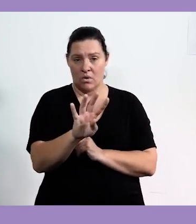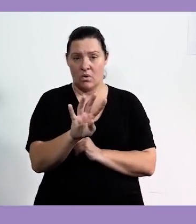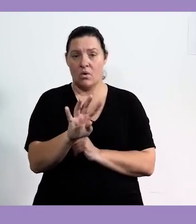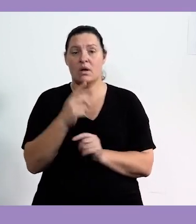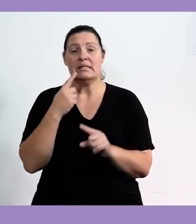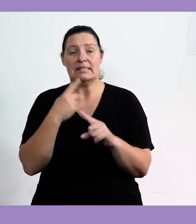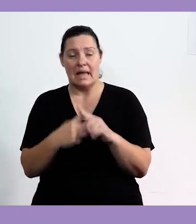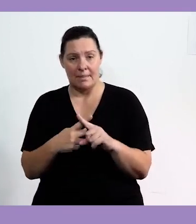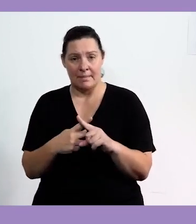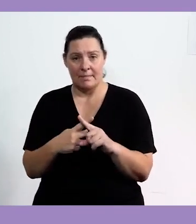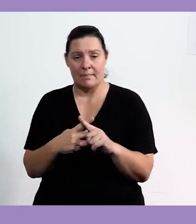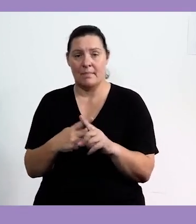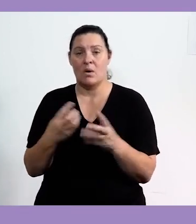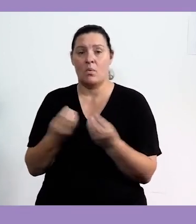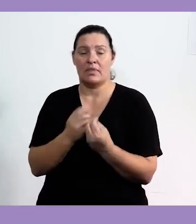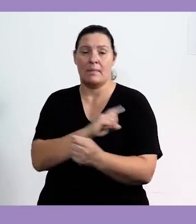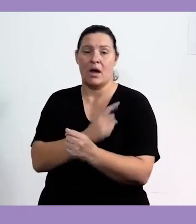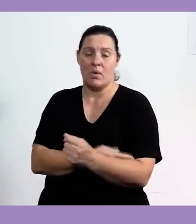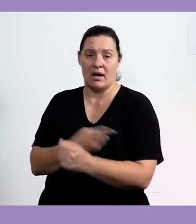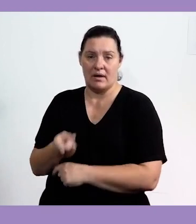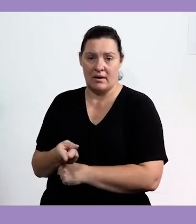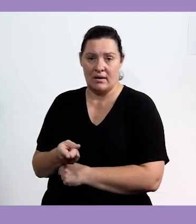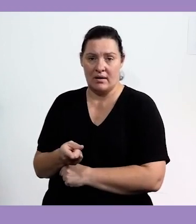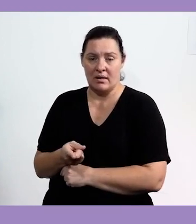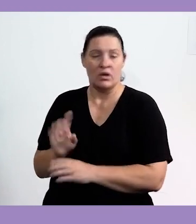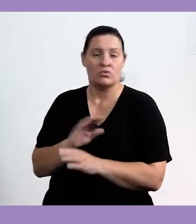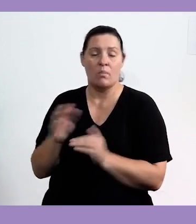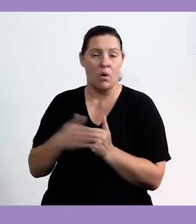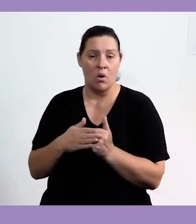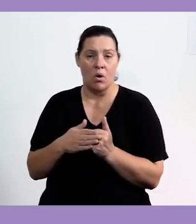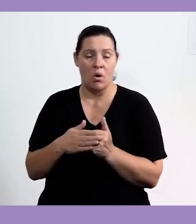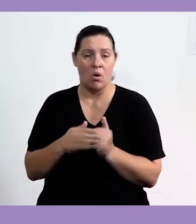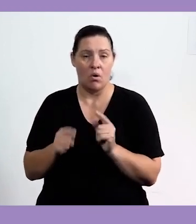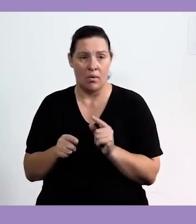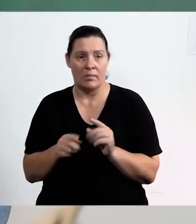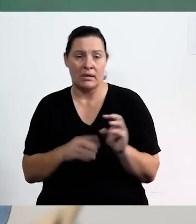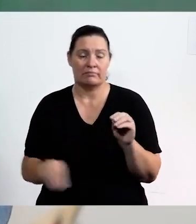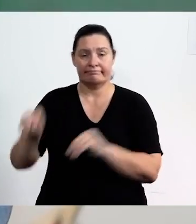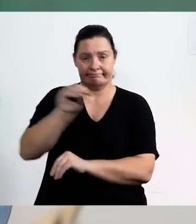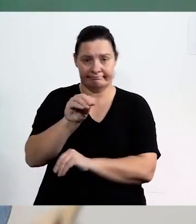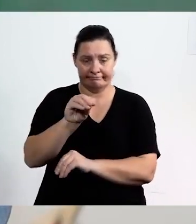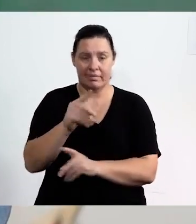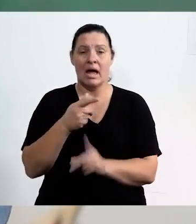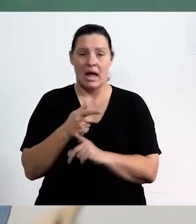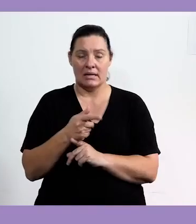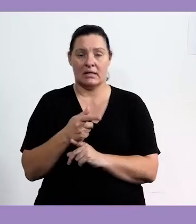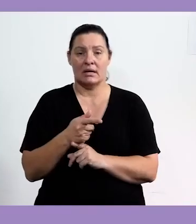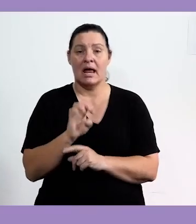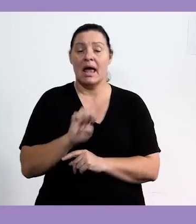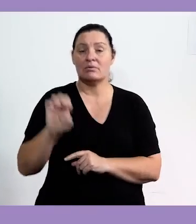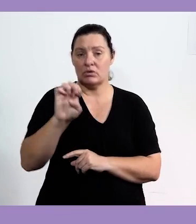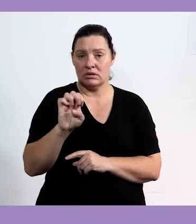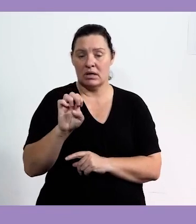there, and I'm going to multiply it with the power. The power is no longer a denominator, it becomes a numerator, and